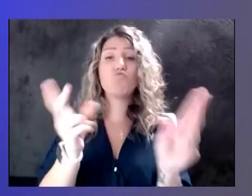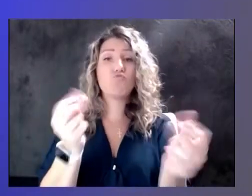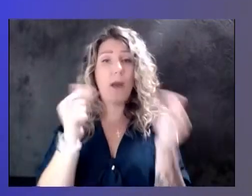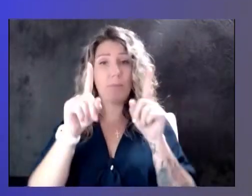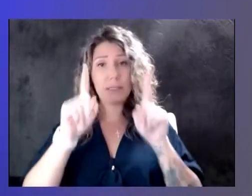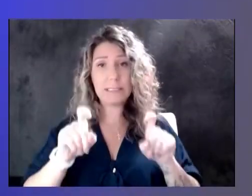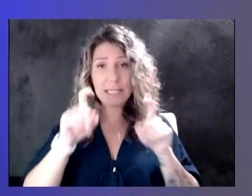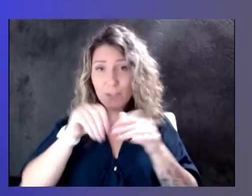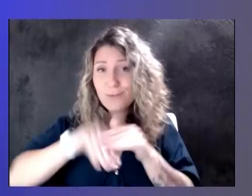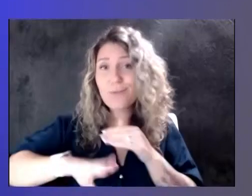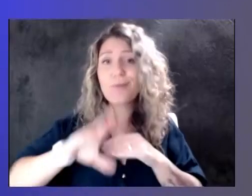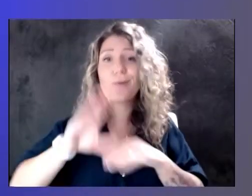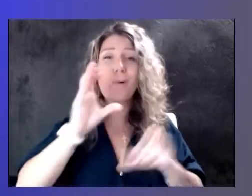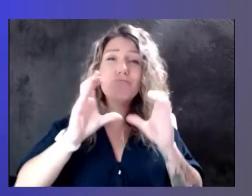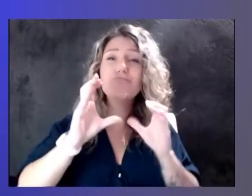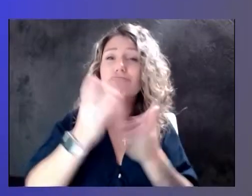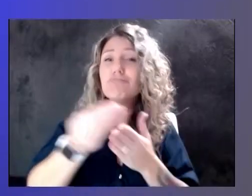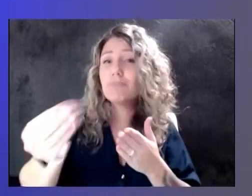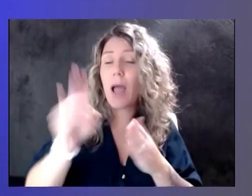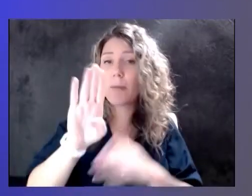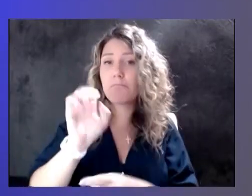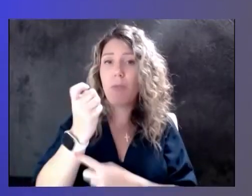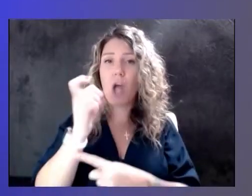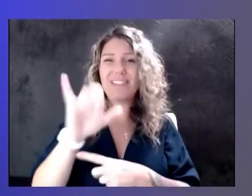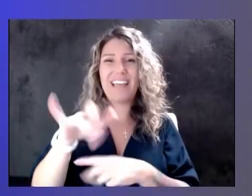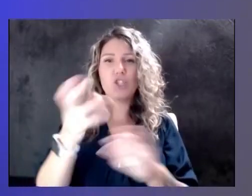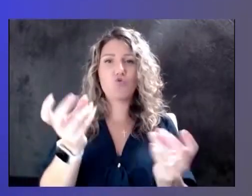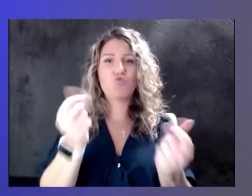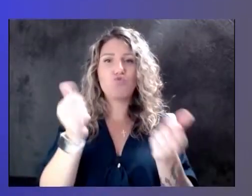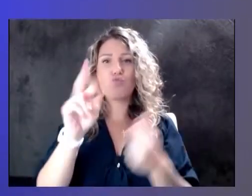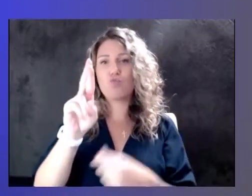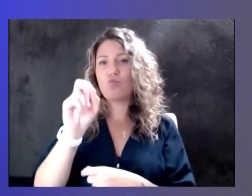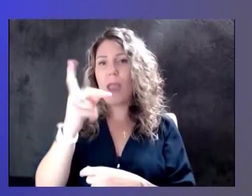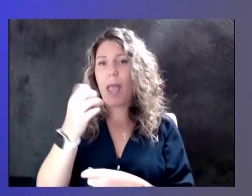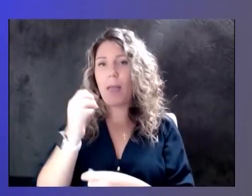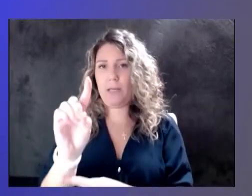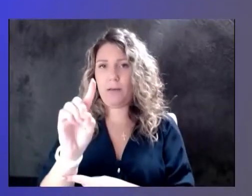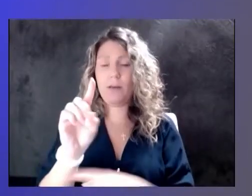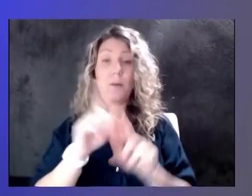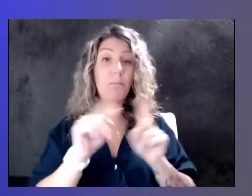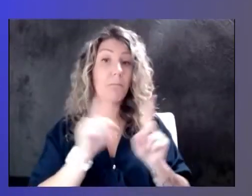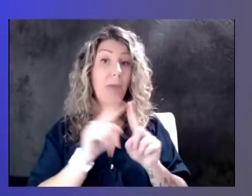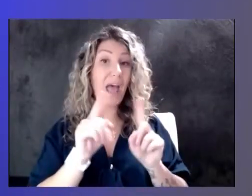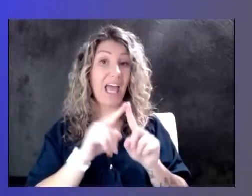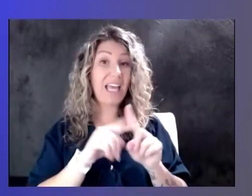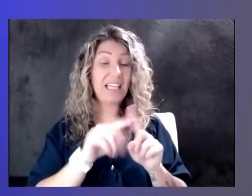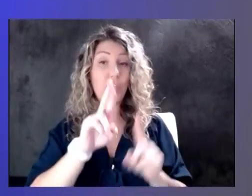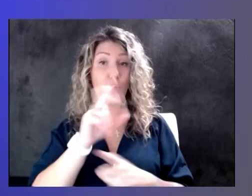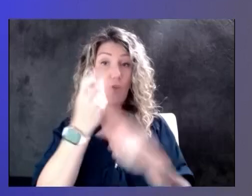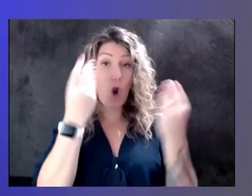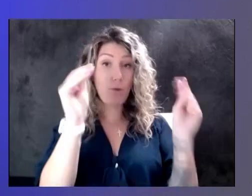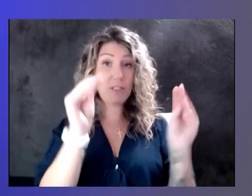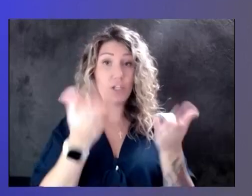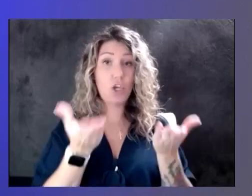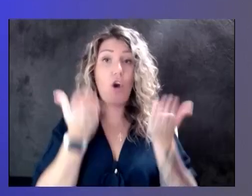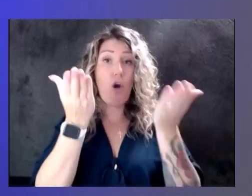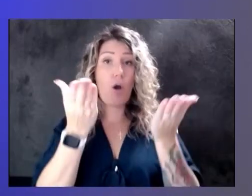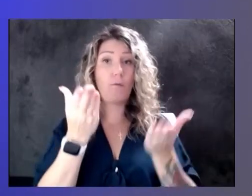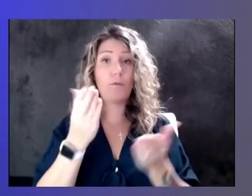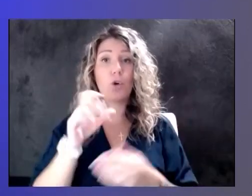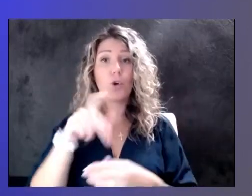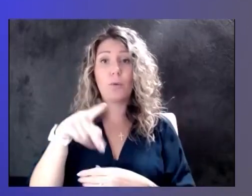off the shelf, that's going to be a rapid test. But the retail pharmacies will offer a PCR. Usually you're going to go